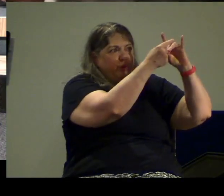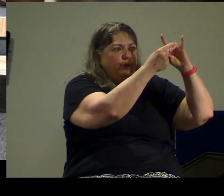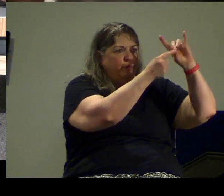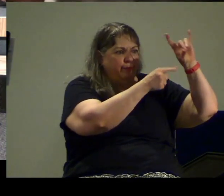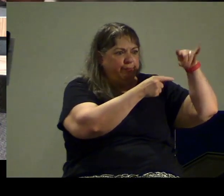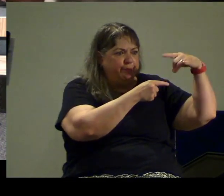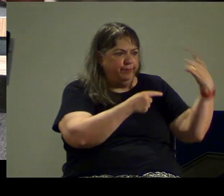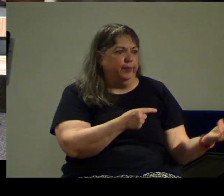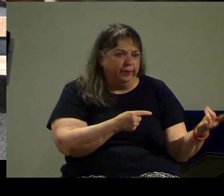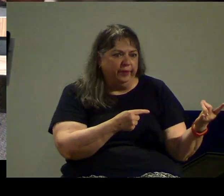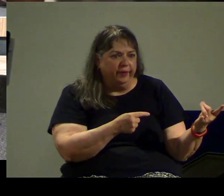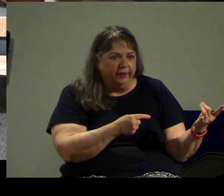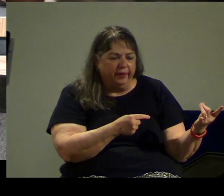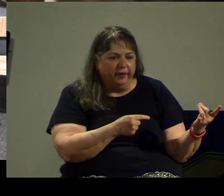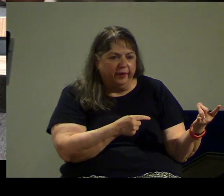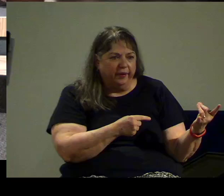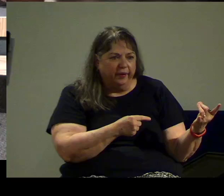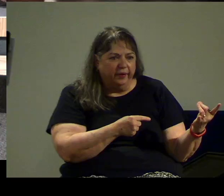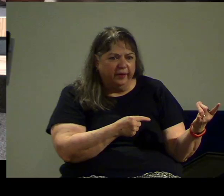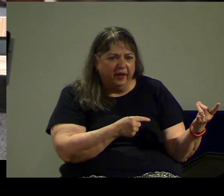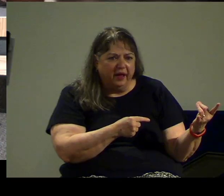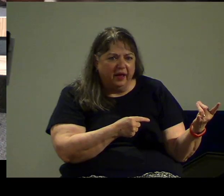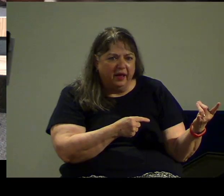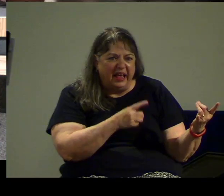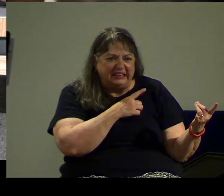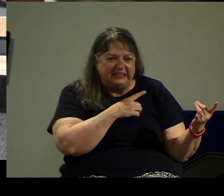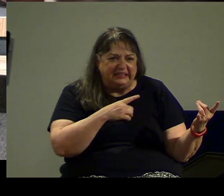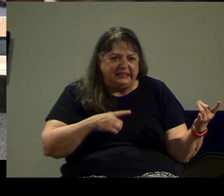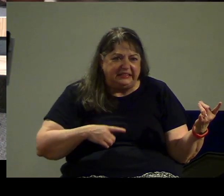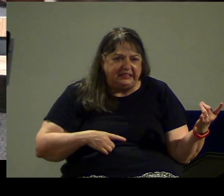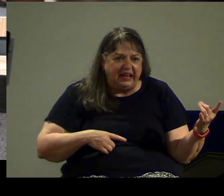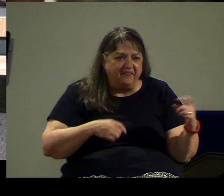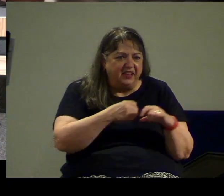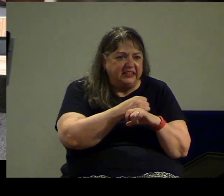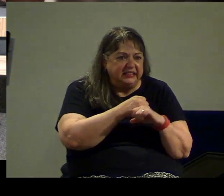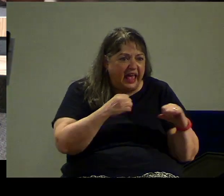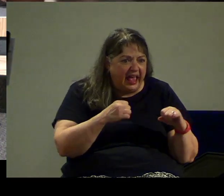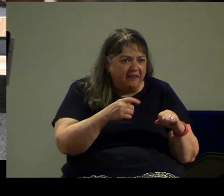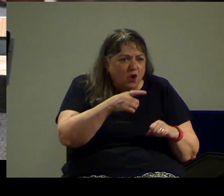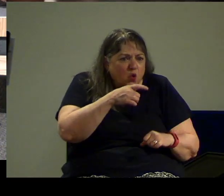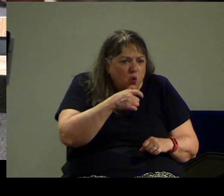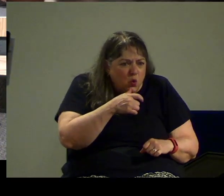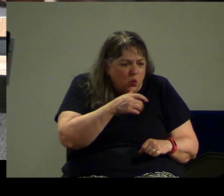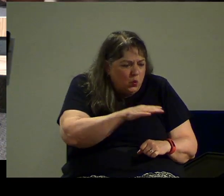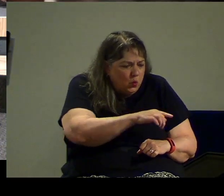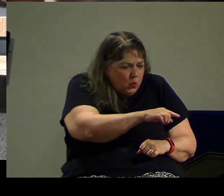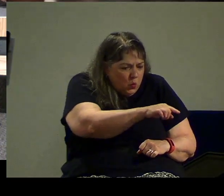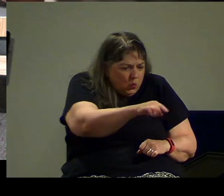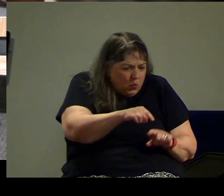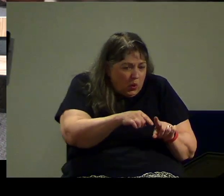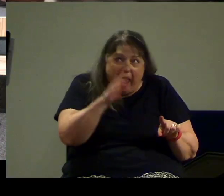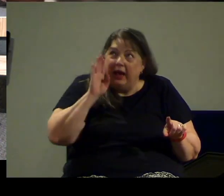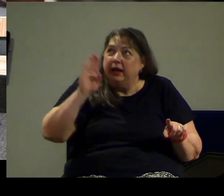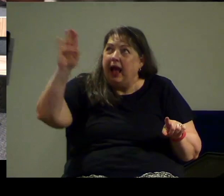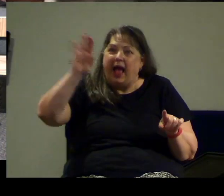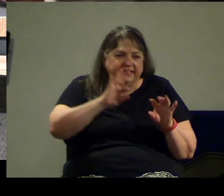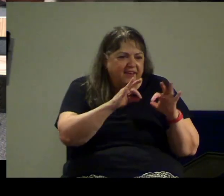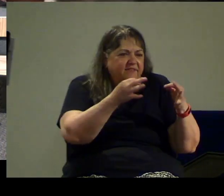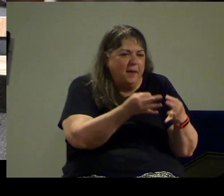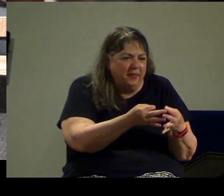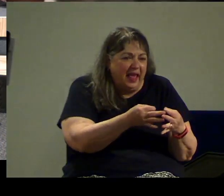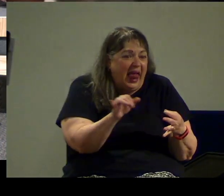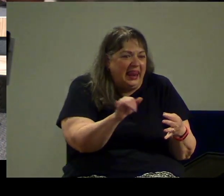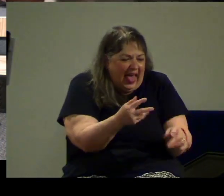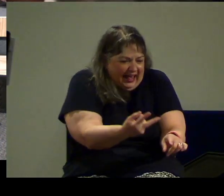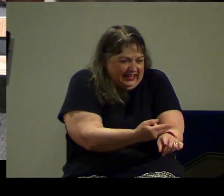save? David saved the family of God, the soldiers. He was saving the sheep for his father,